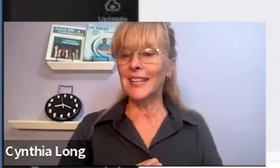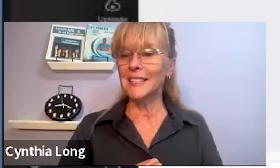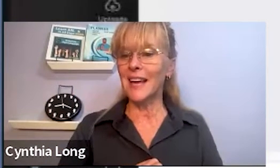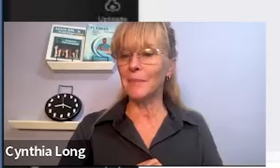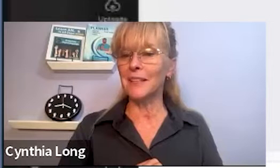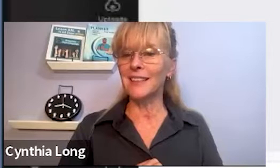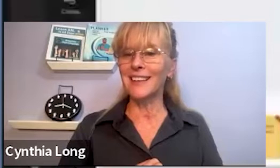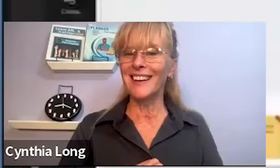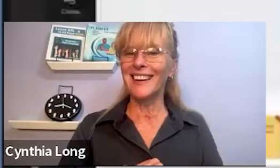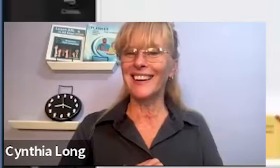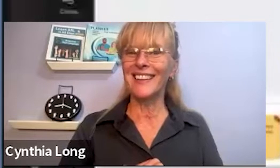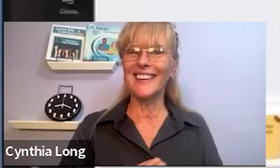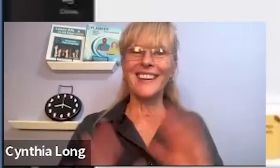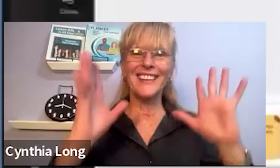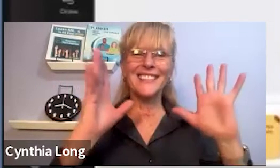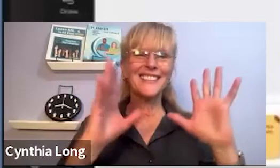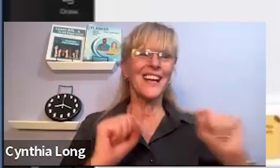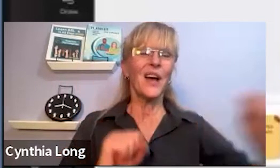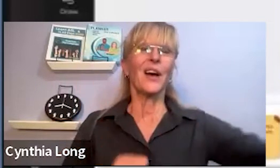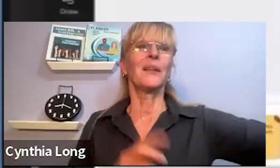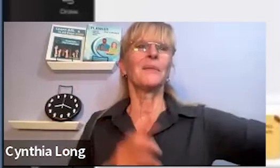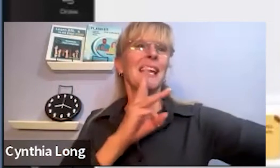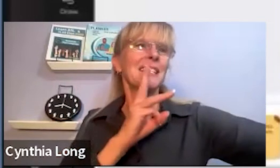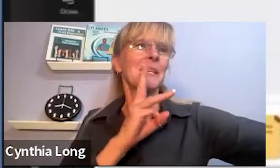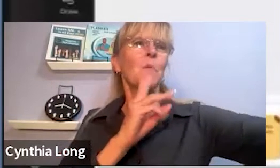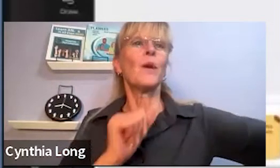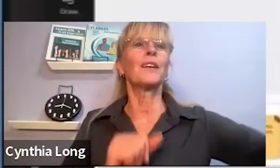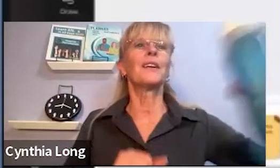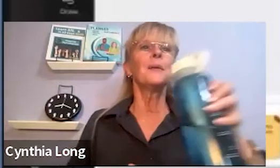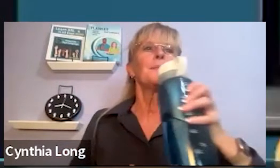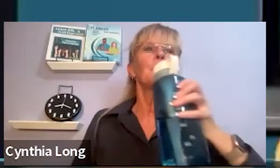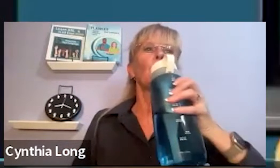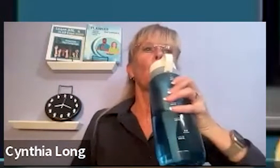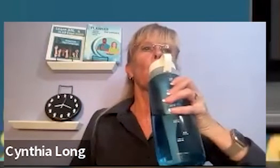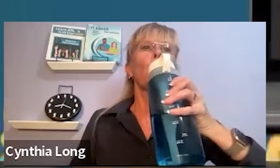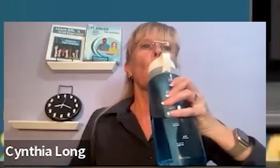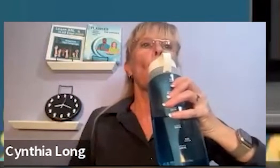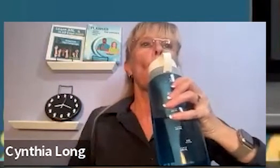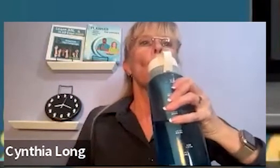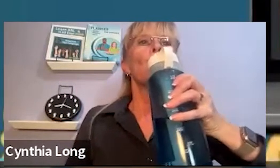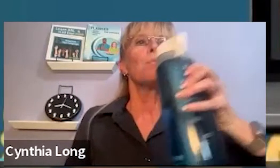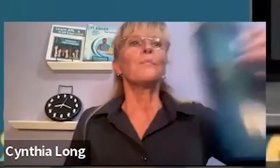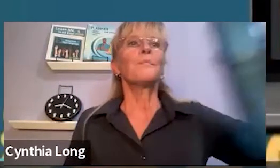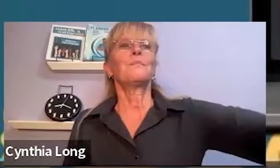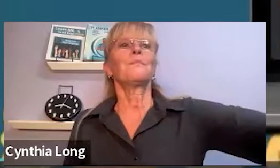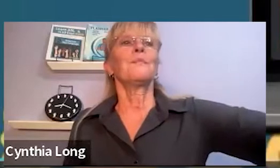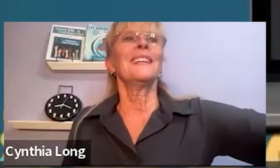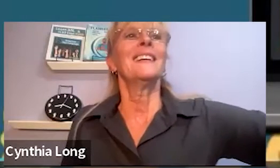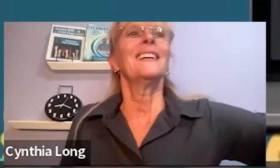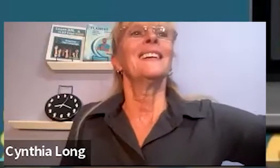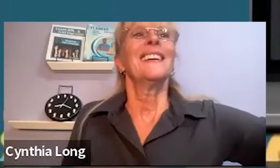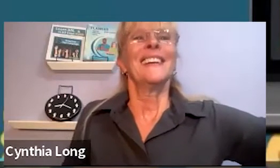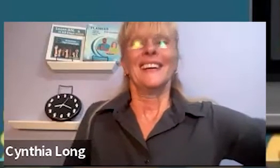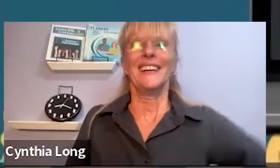presentation here. We have lots of good things happening. Yes. All right, let me take a sip of water here.